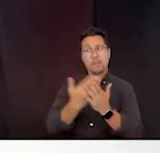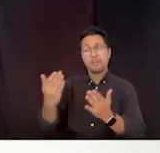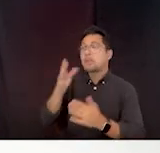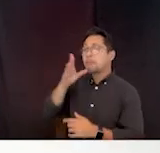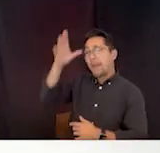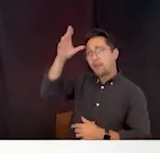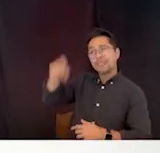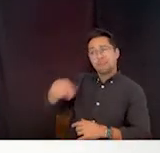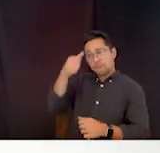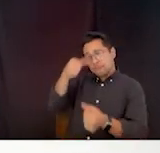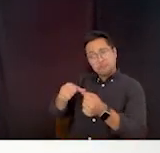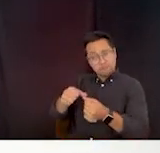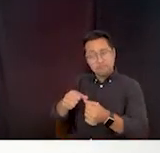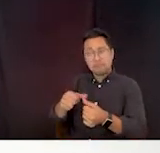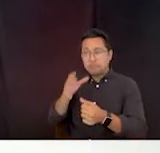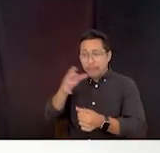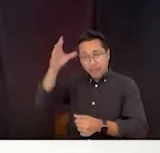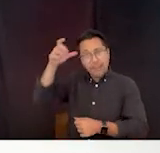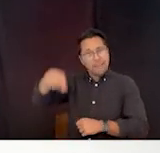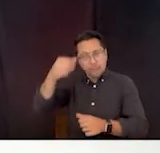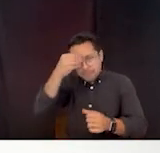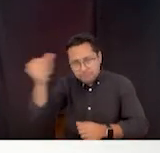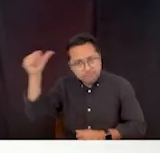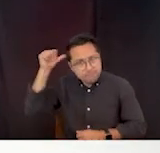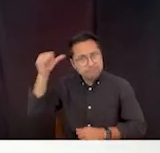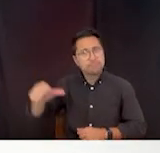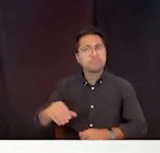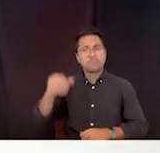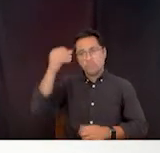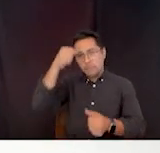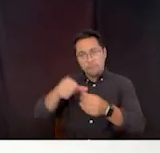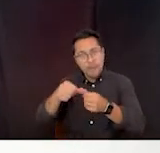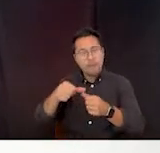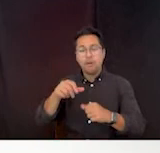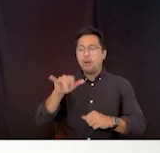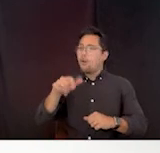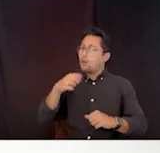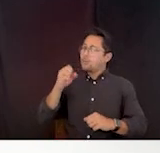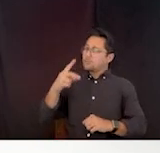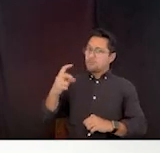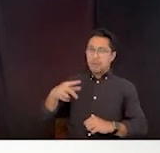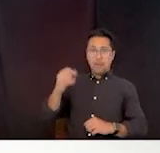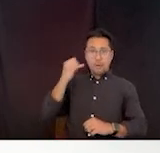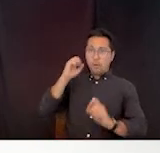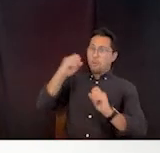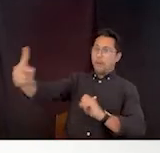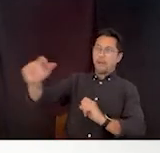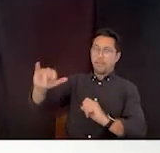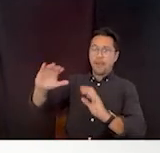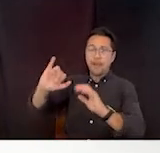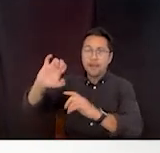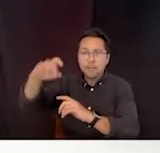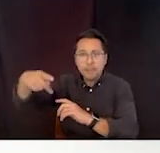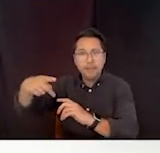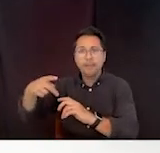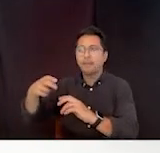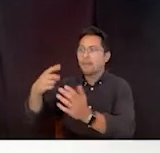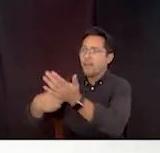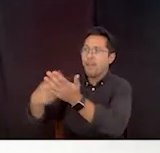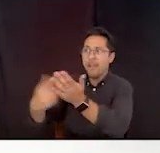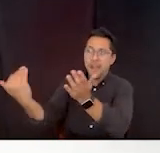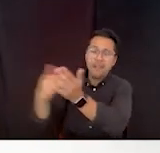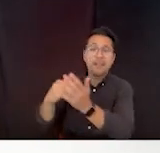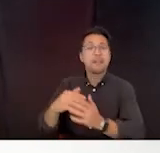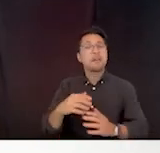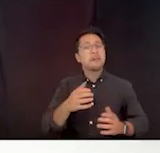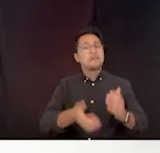parents need to know. They need to know that it's okay to come back to that IEP and say, this is not, because a lot of parents think that once they walk